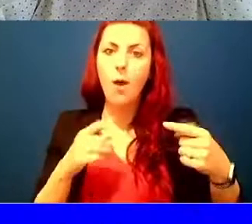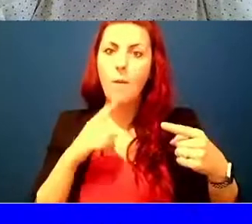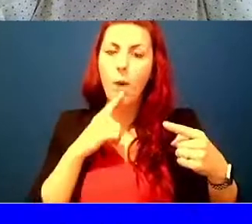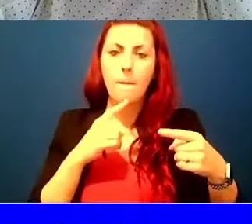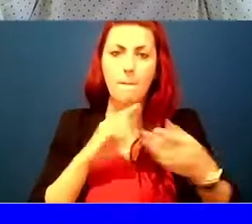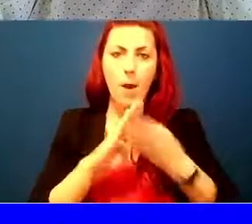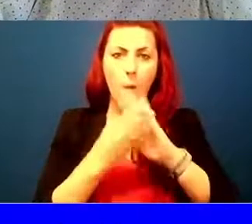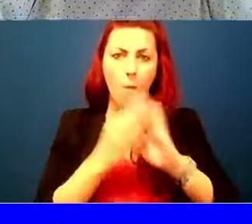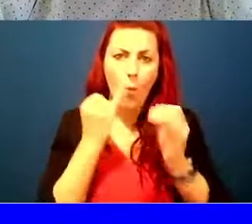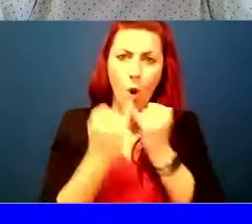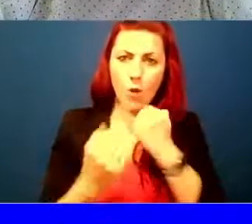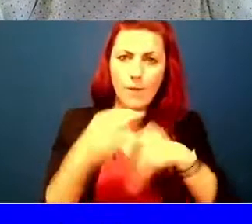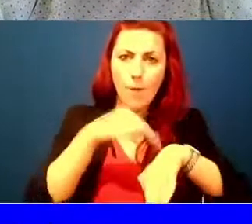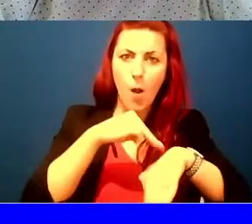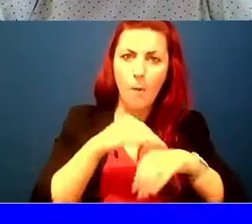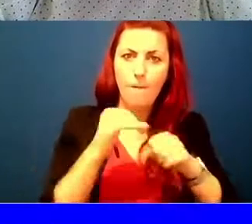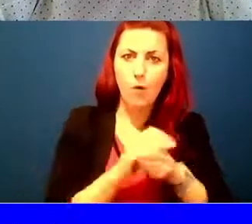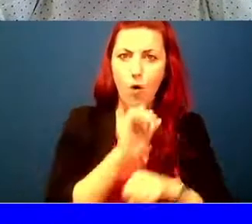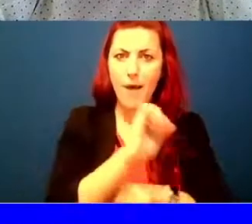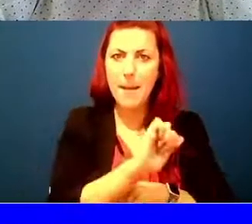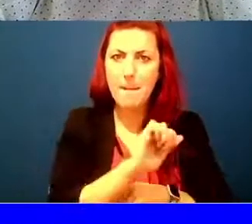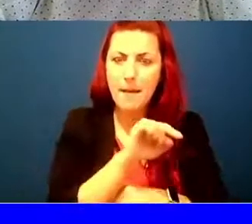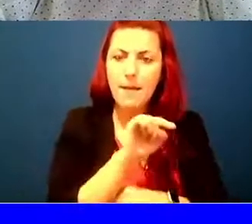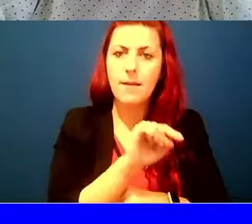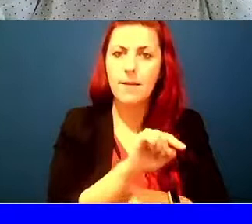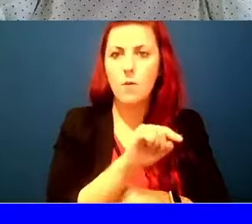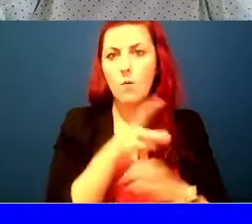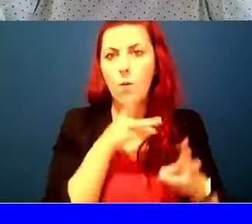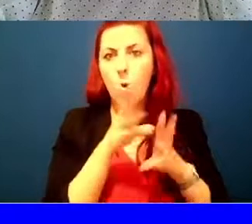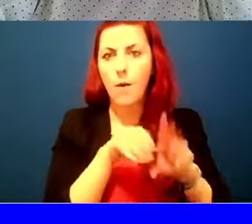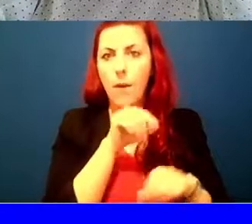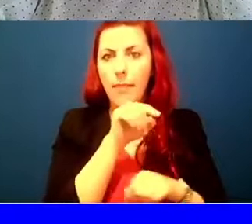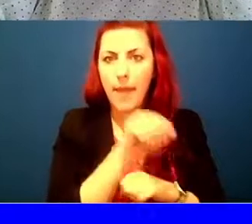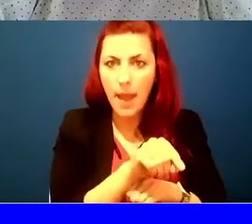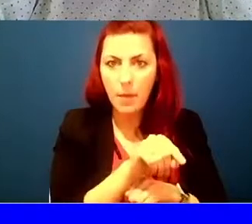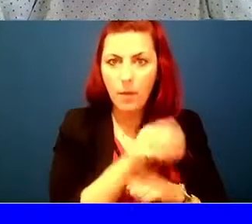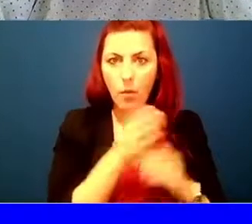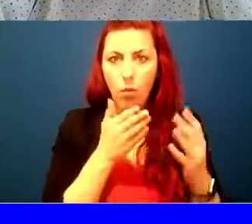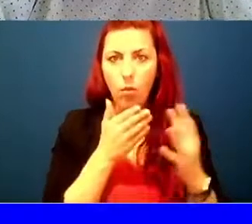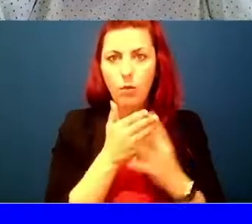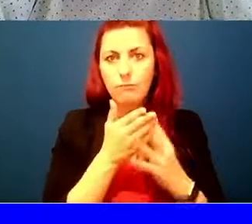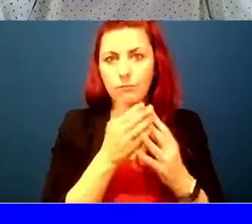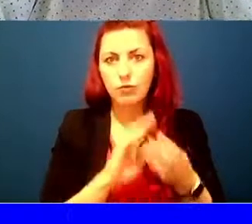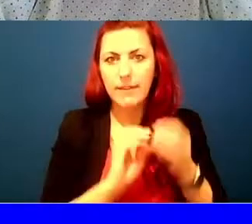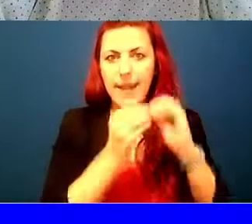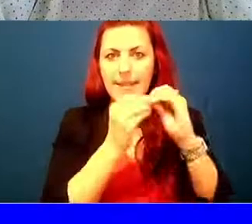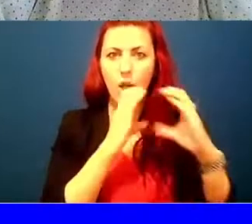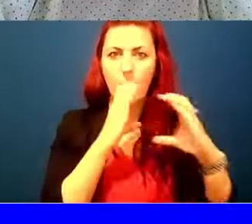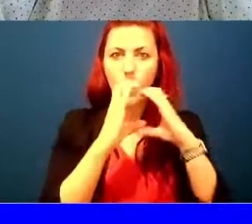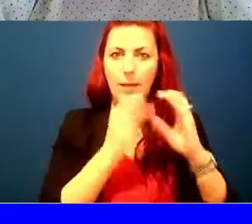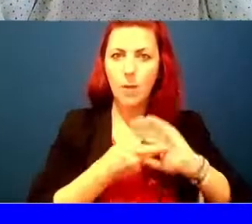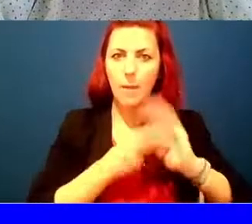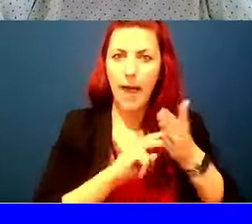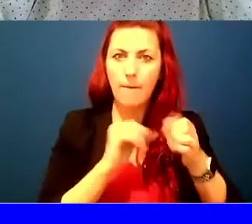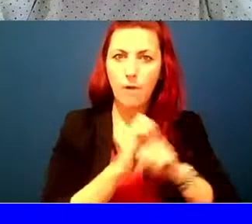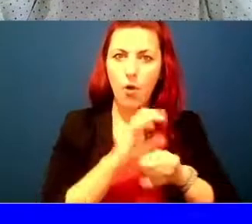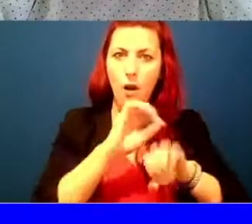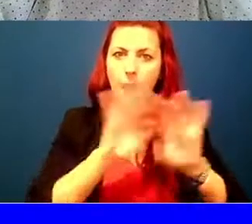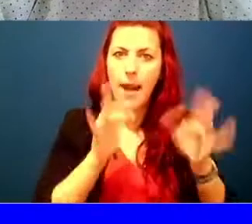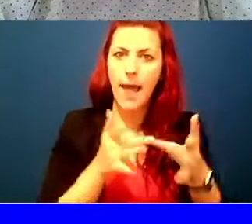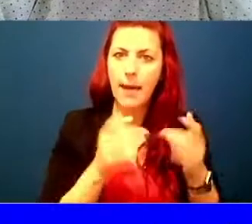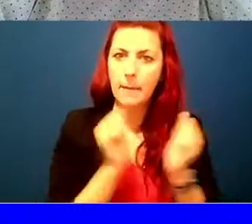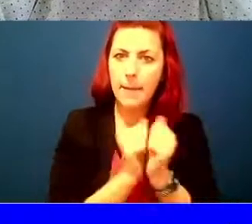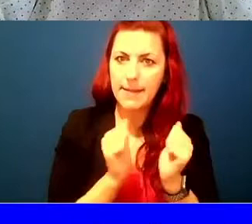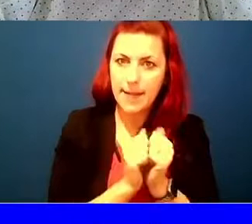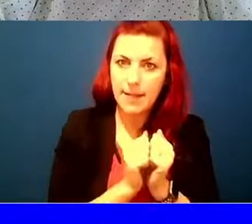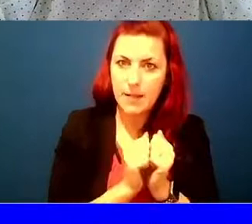for Tony. Our role working with him is to help prepare a communication plan around the online meetings. So that